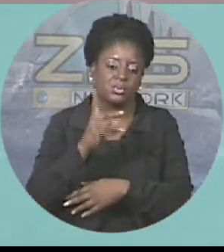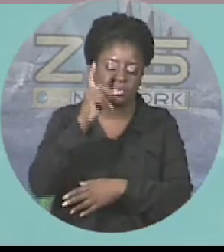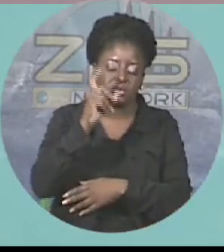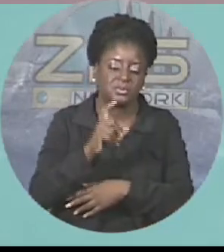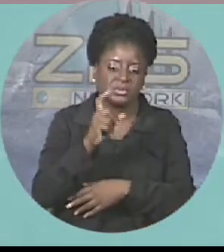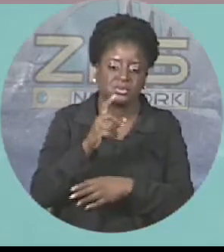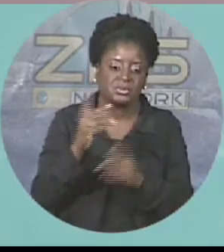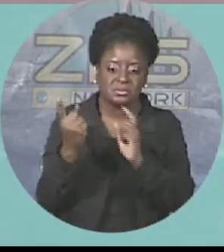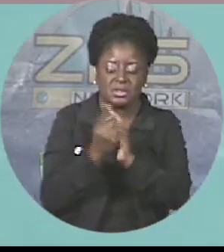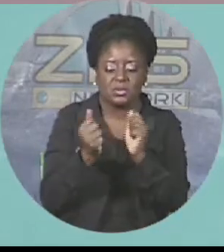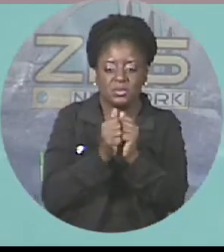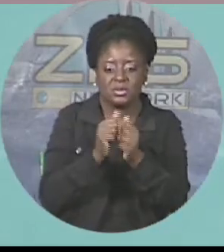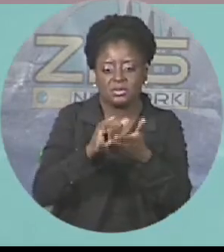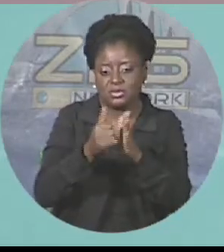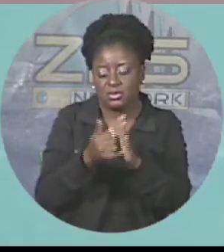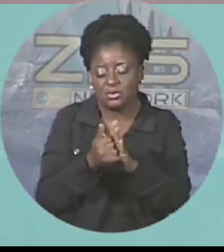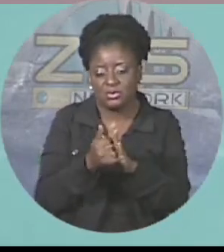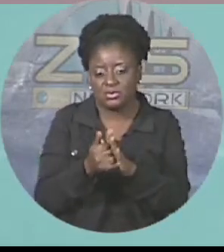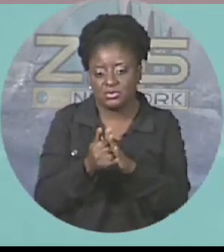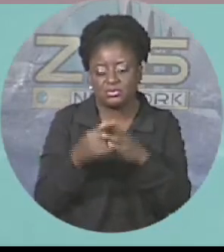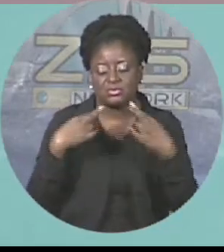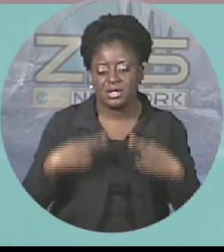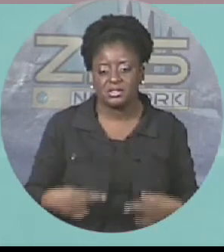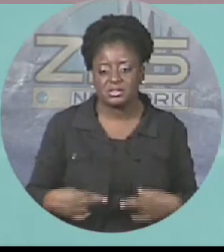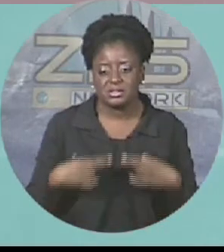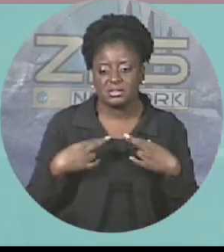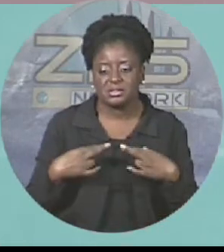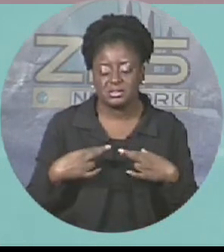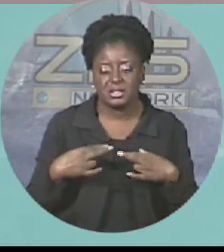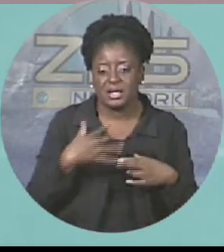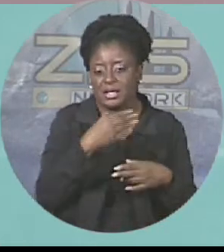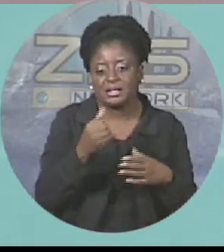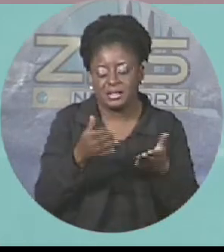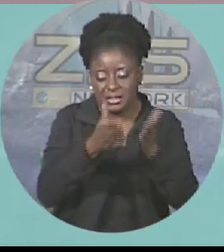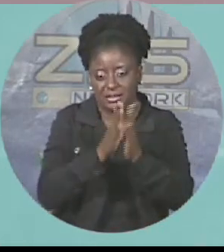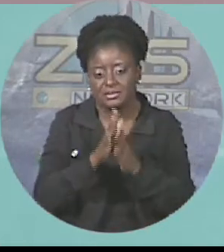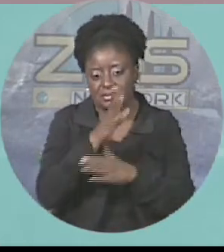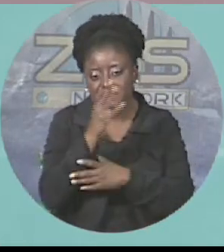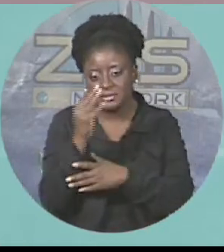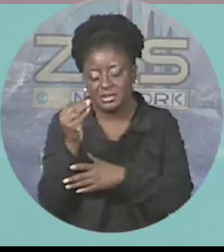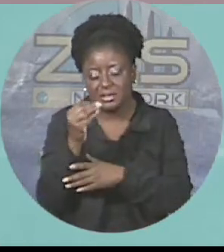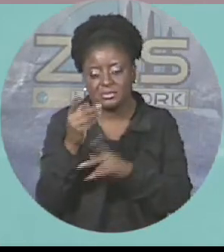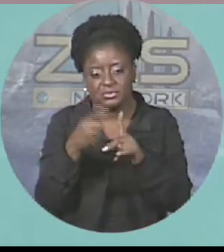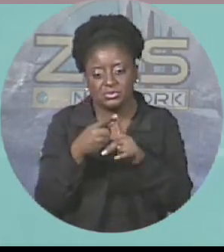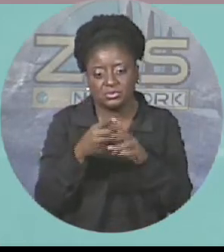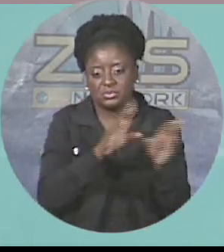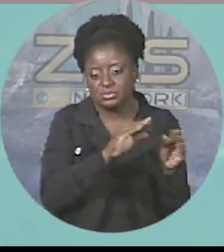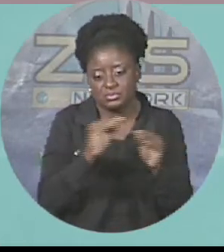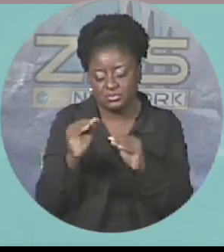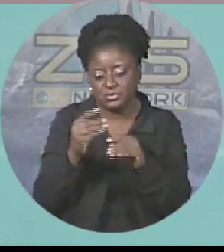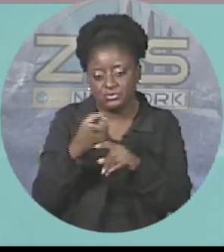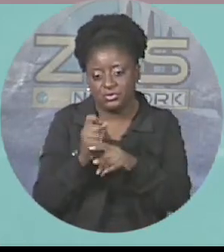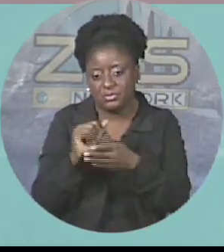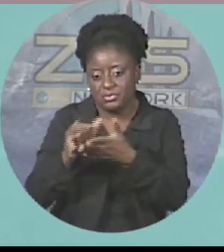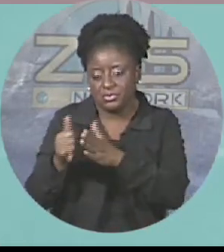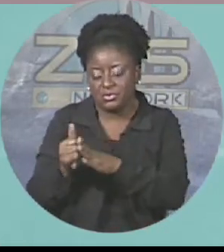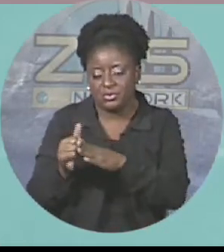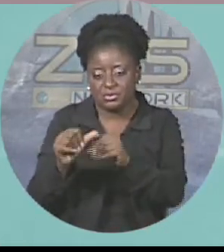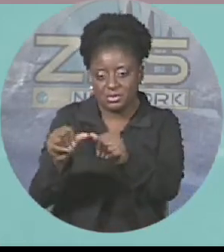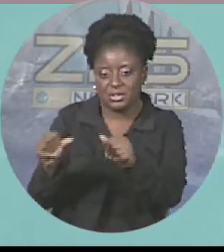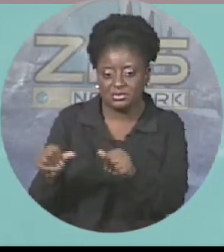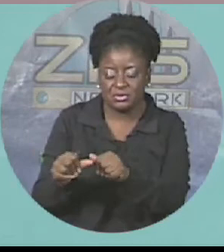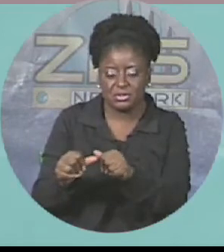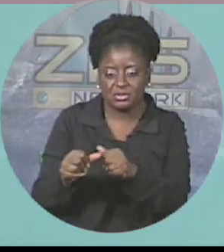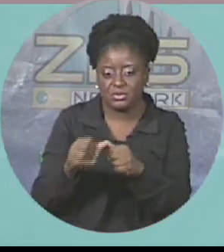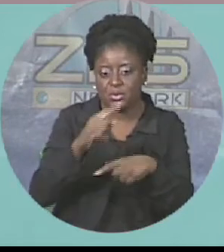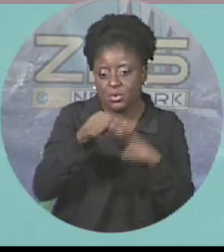these trailer units. We're going to urge them and we're going to plead with them that they to relocate from those if in the event and whenever the